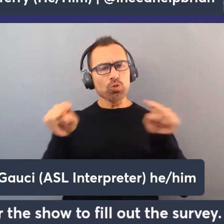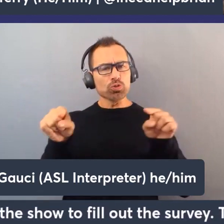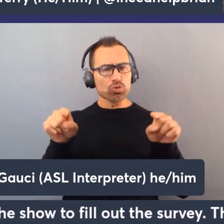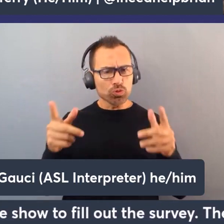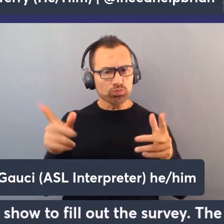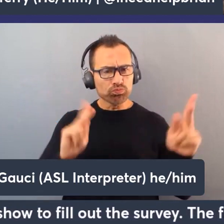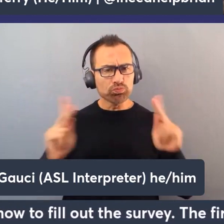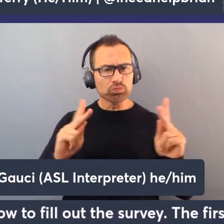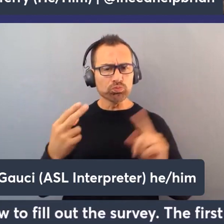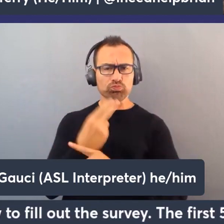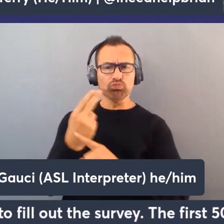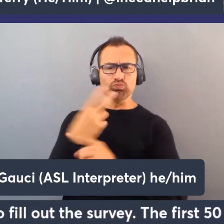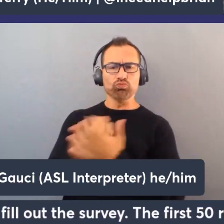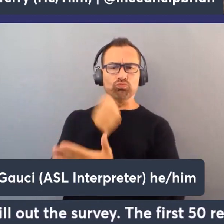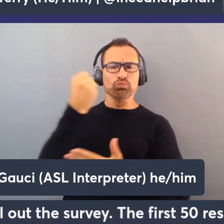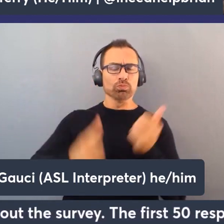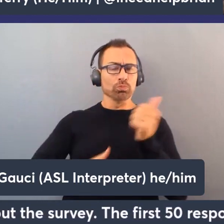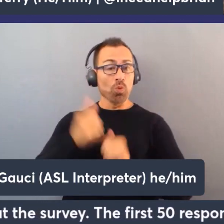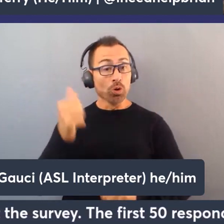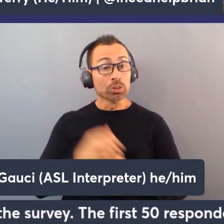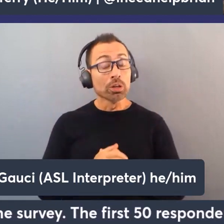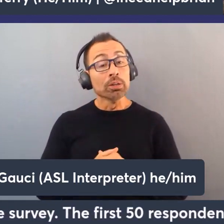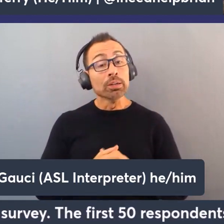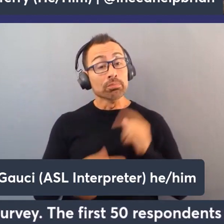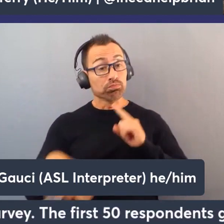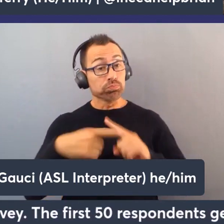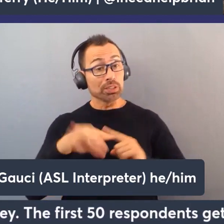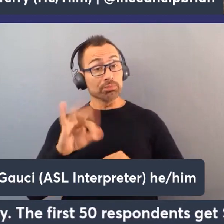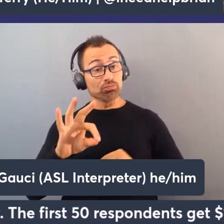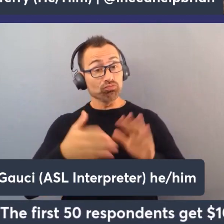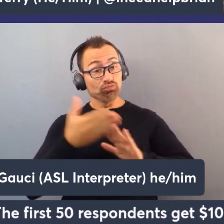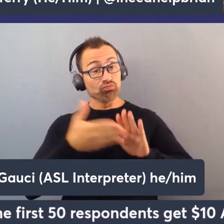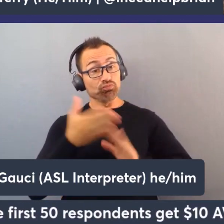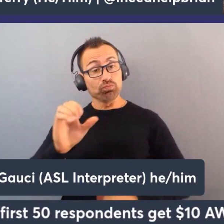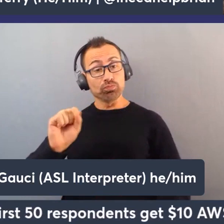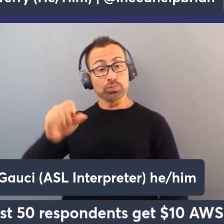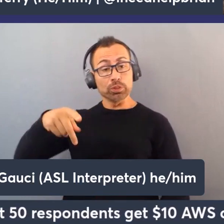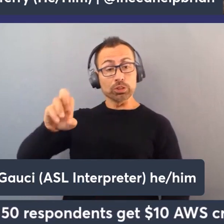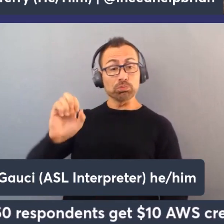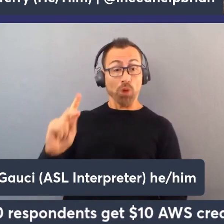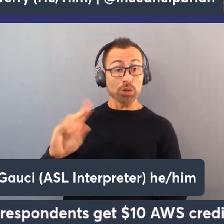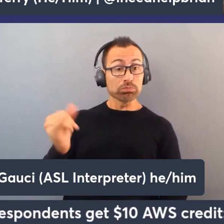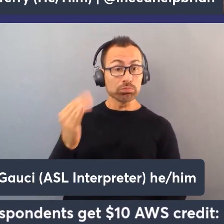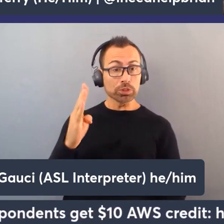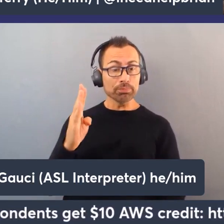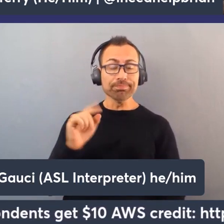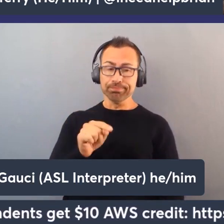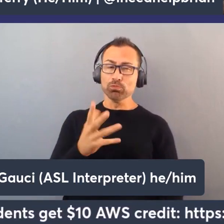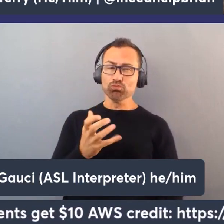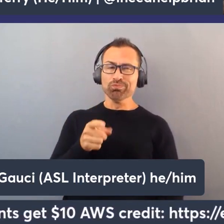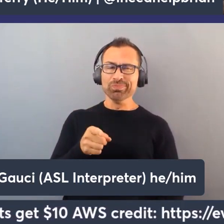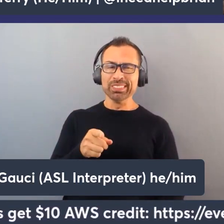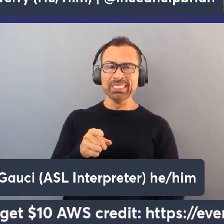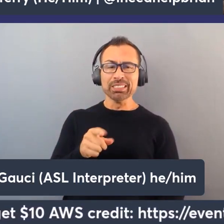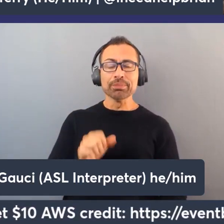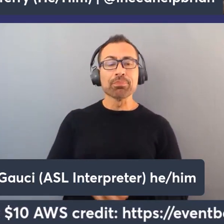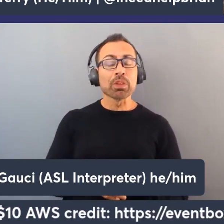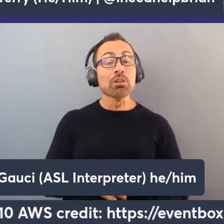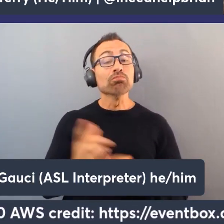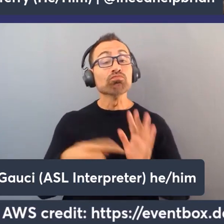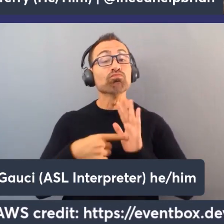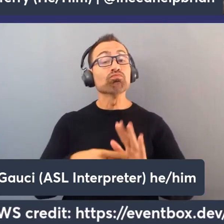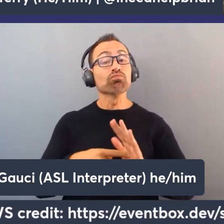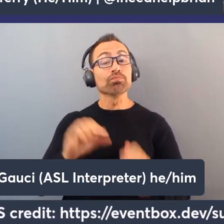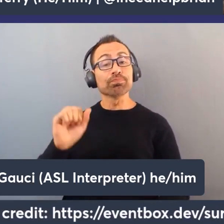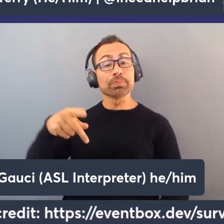EMR serverless, and anybody that's running, Spark jobs, right? So if you have an Apache Spark job that you need